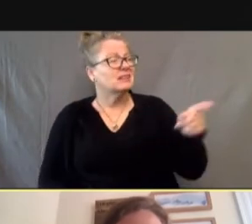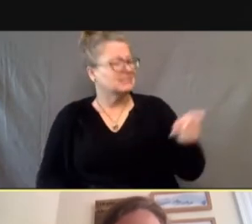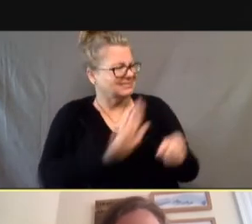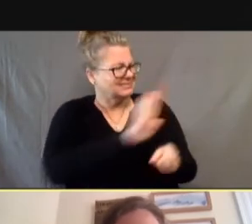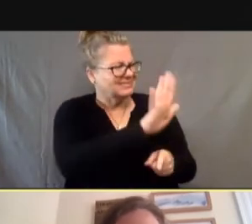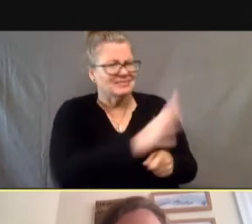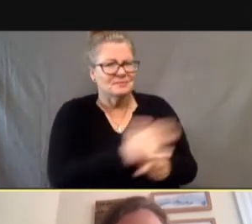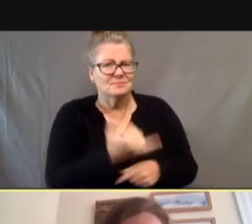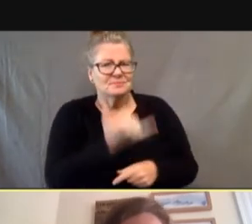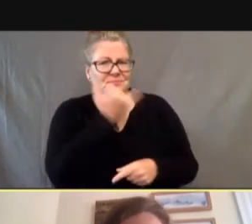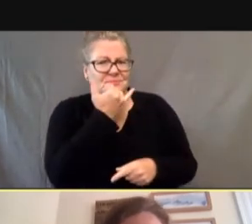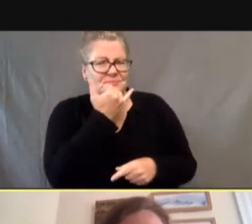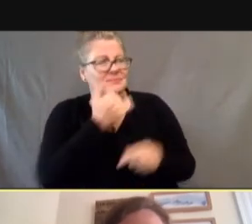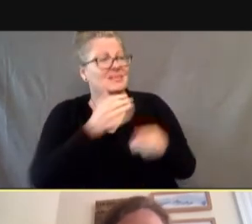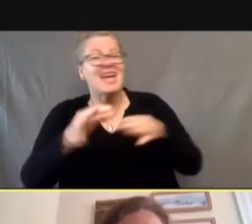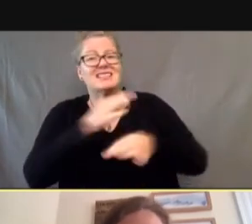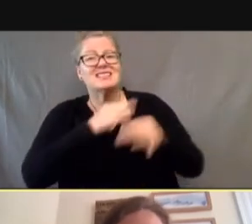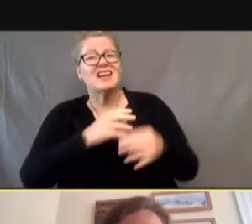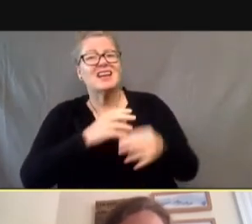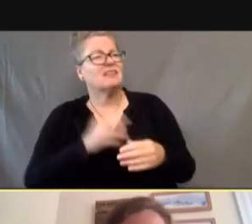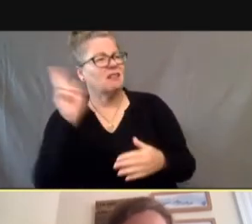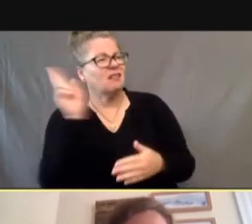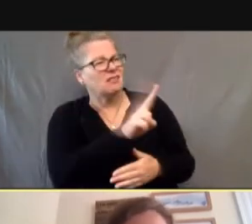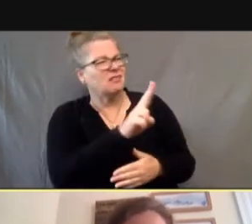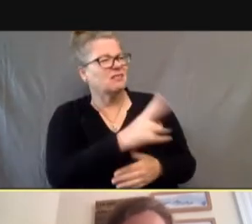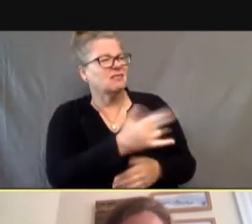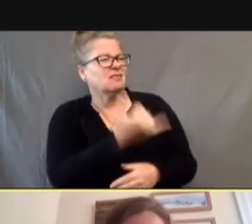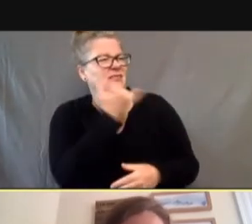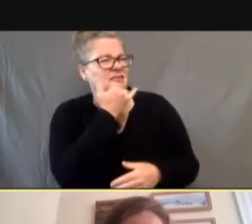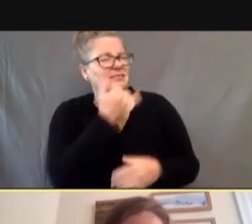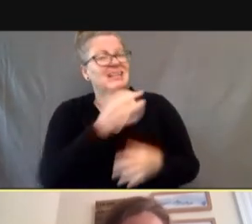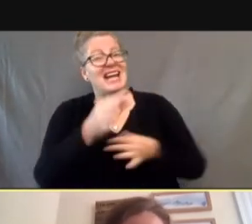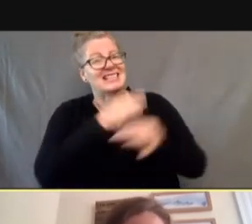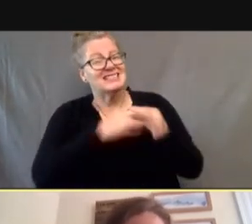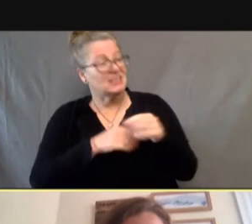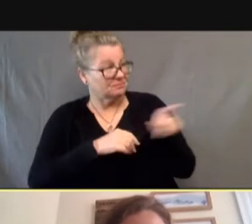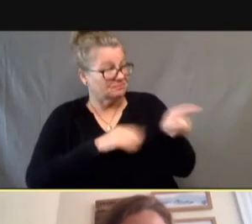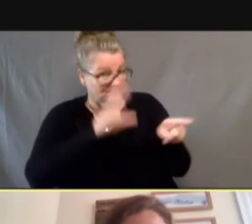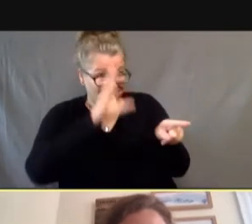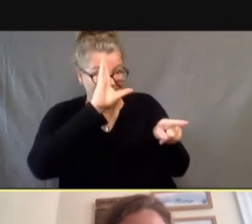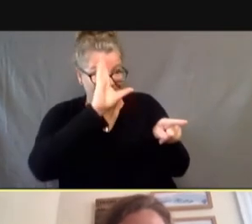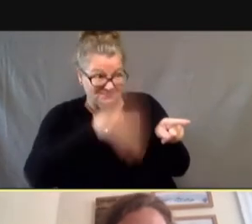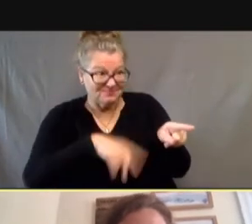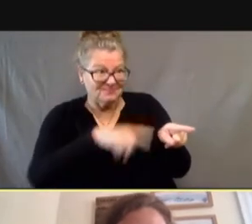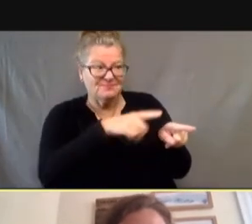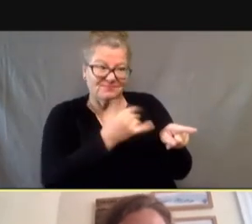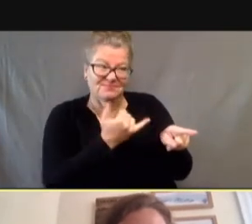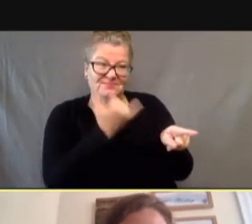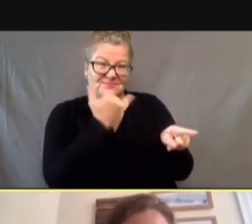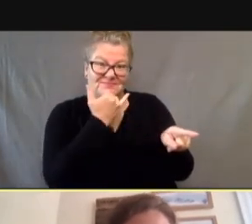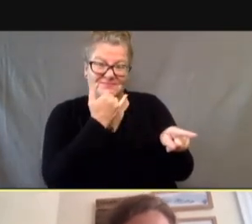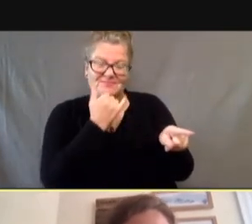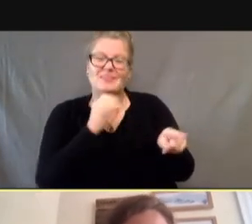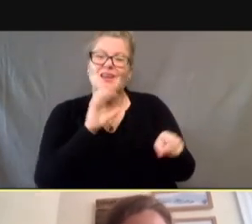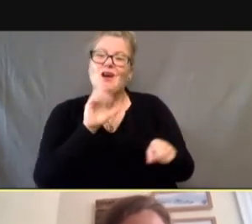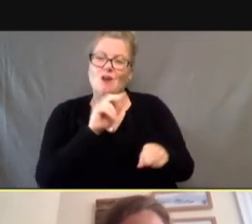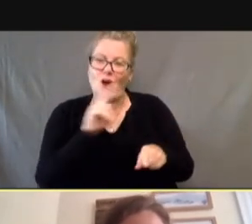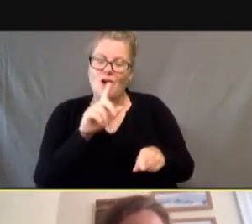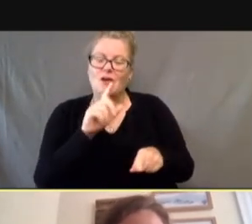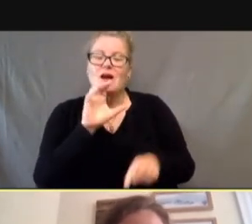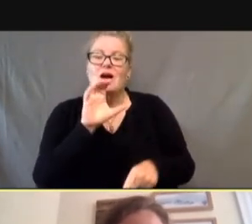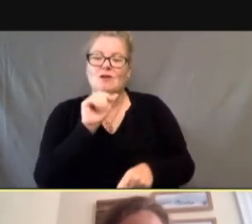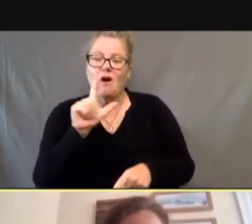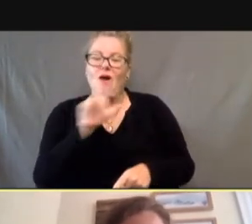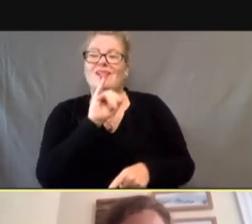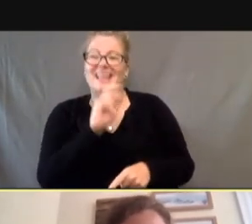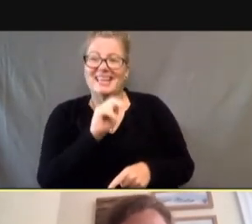all continue to learn together. Otherwise, be respectful, be curious, be engaged, and I am excited for us to continue